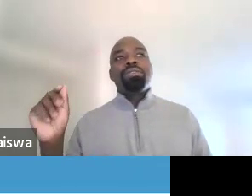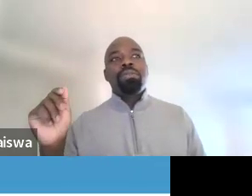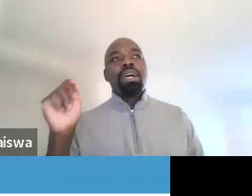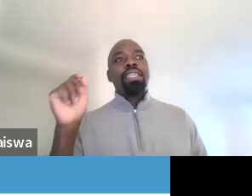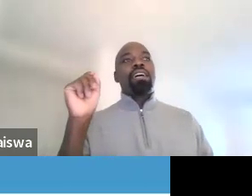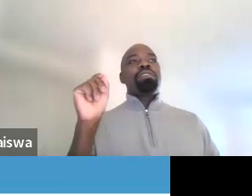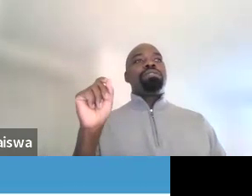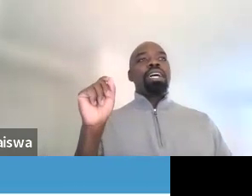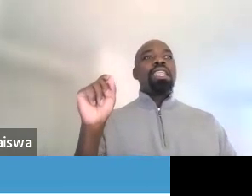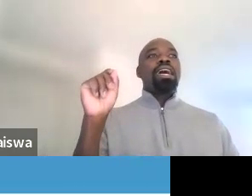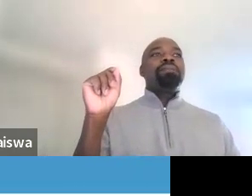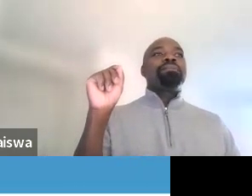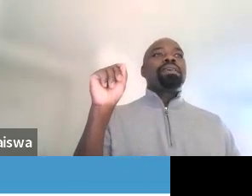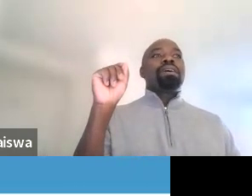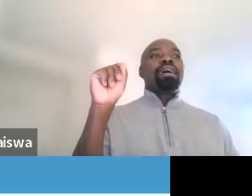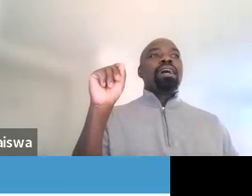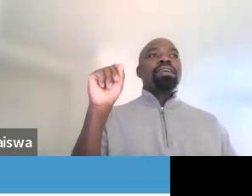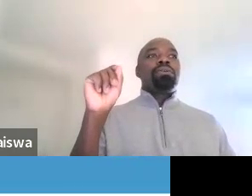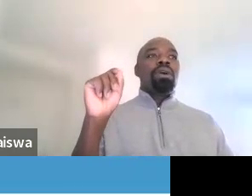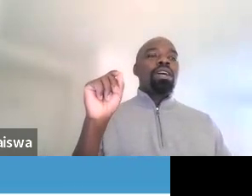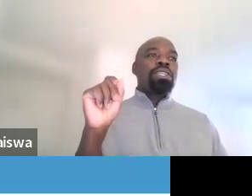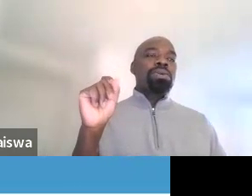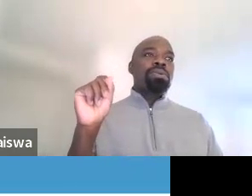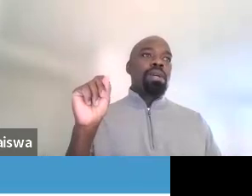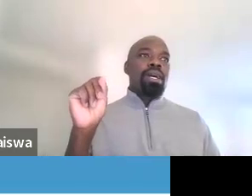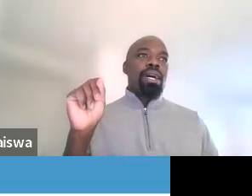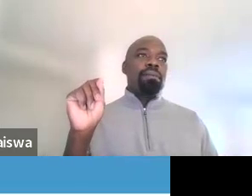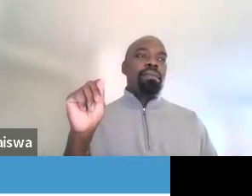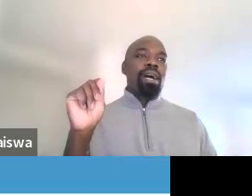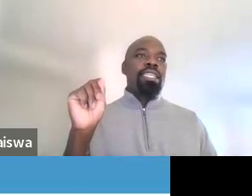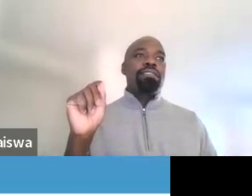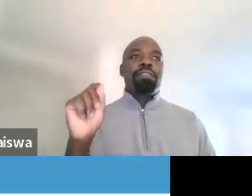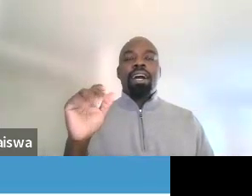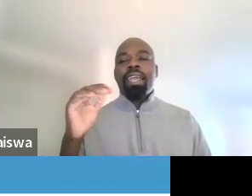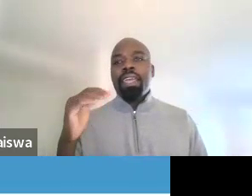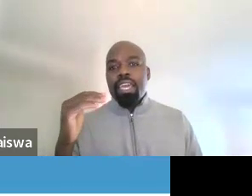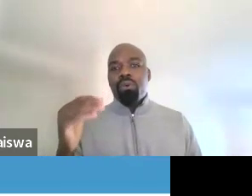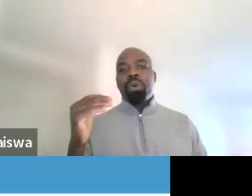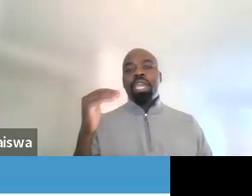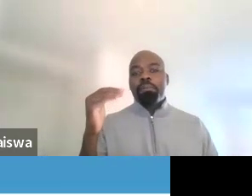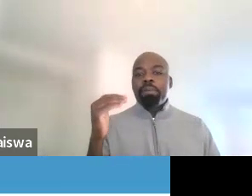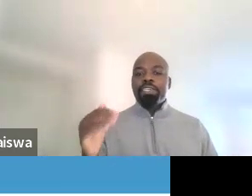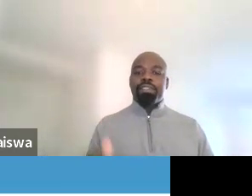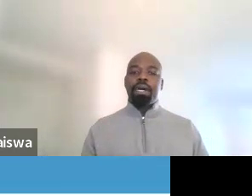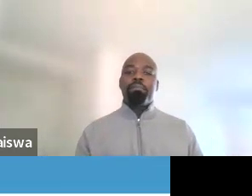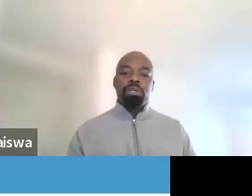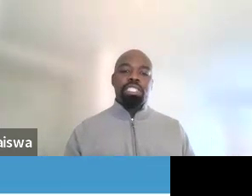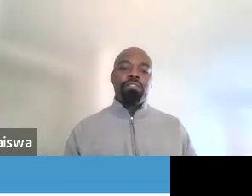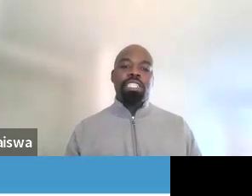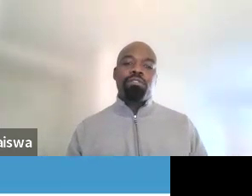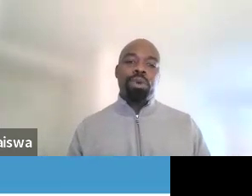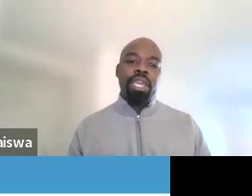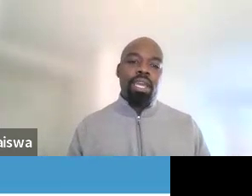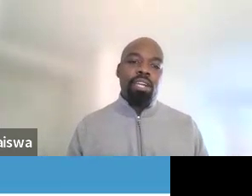Then you want, after you've done that, you want to identify a way, the best and